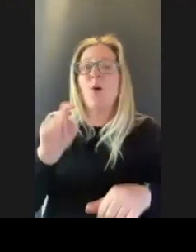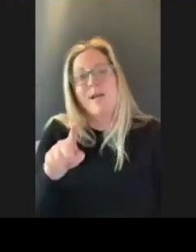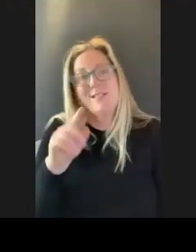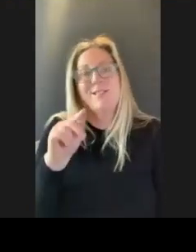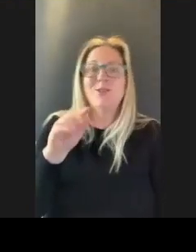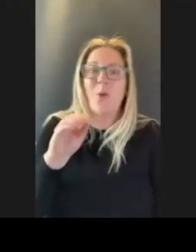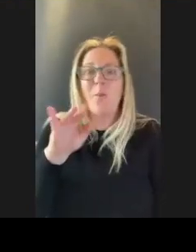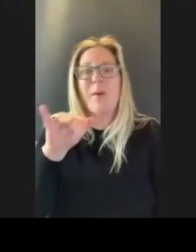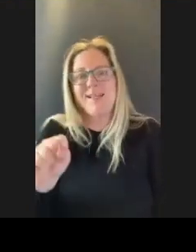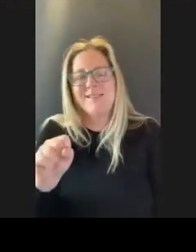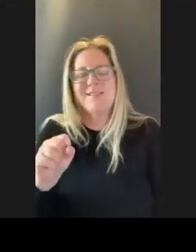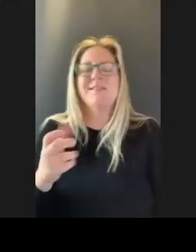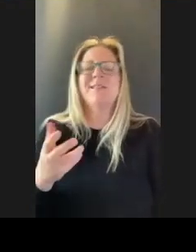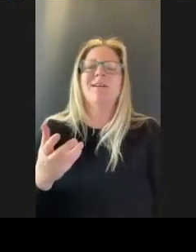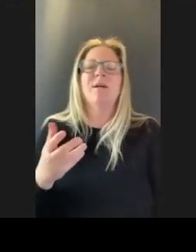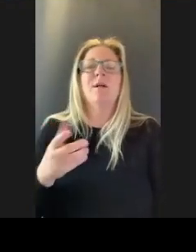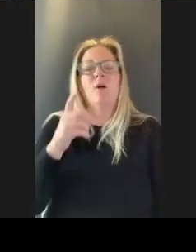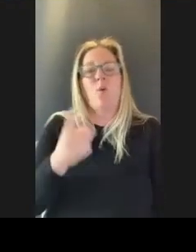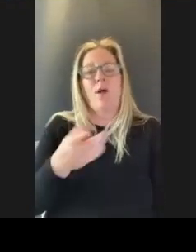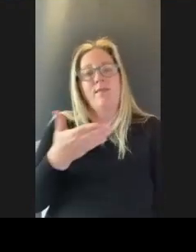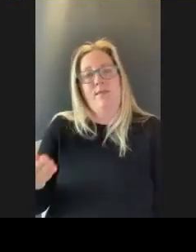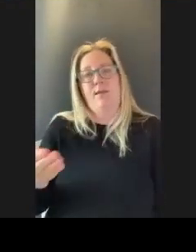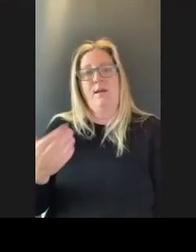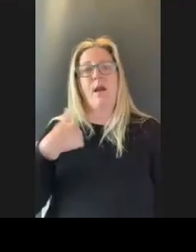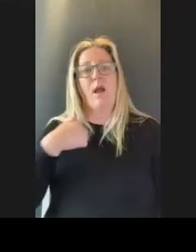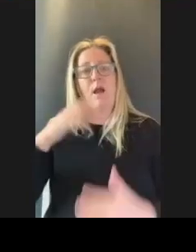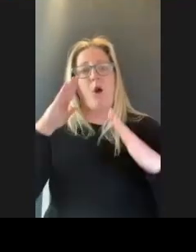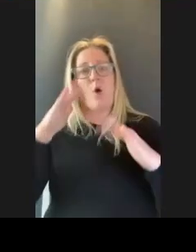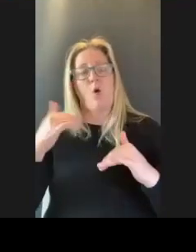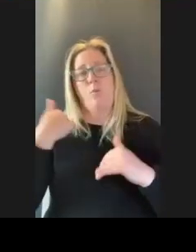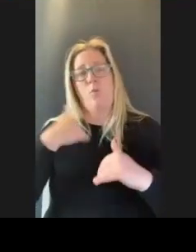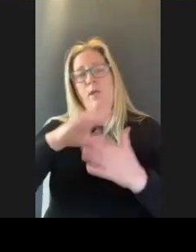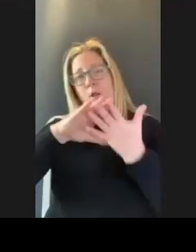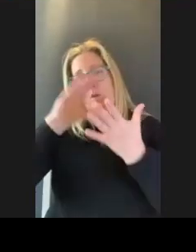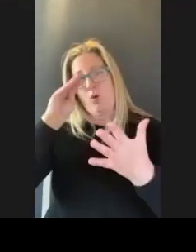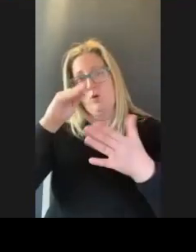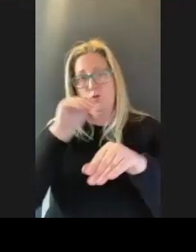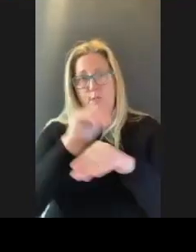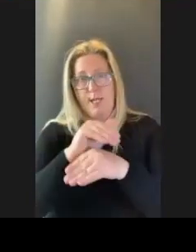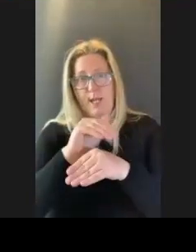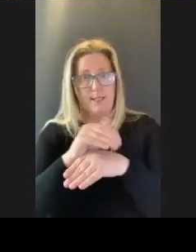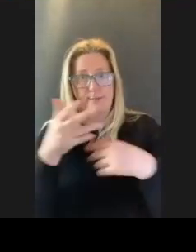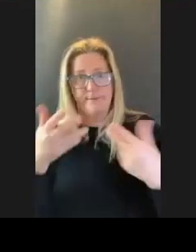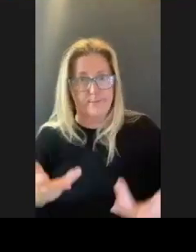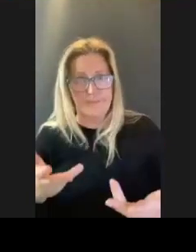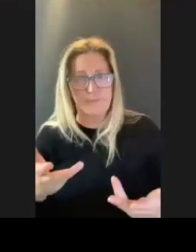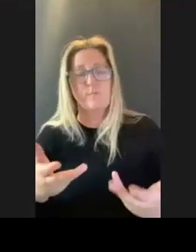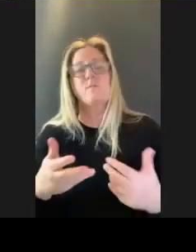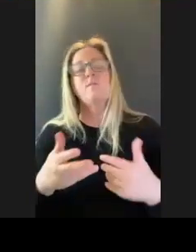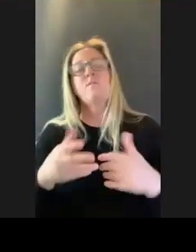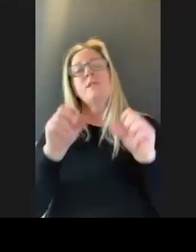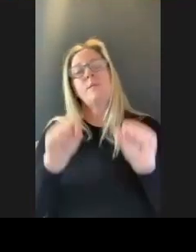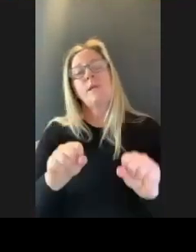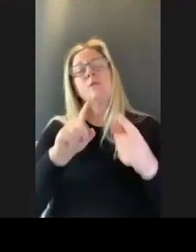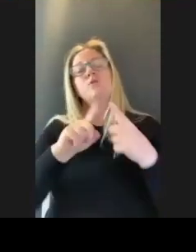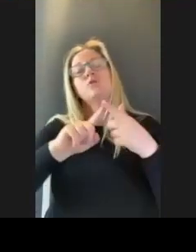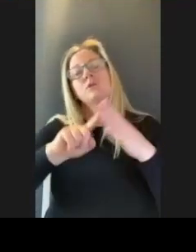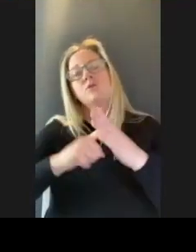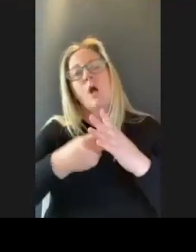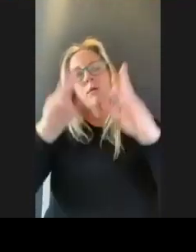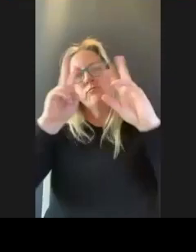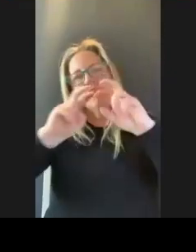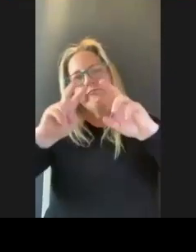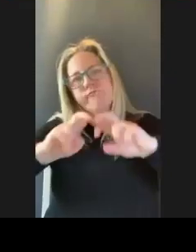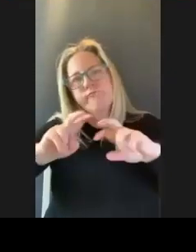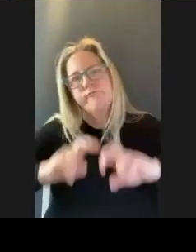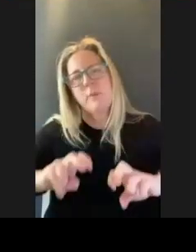one of the things that I do hope that we all walk away with tonight is the ability to start to critically examine through